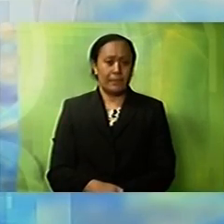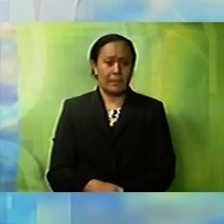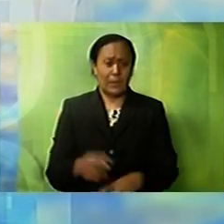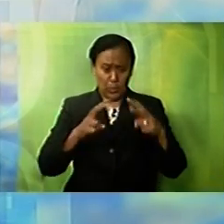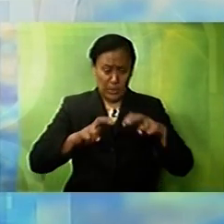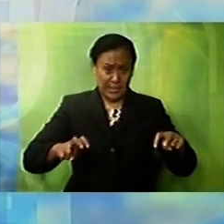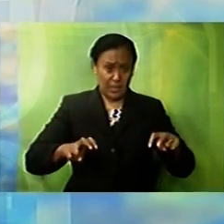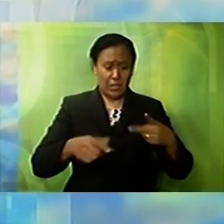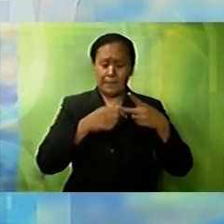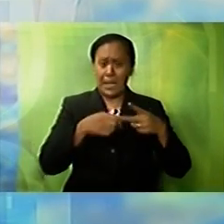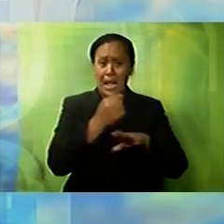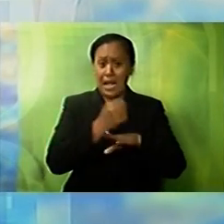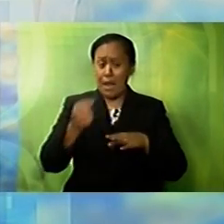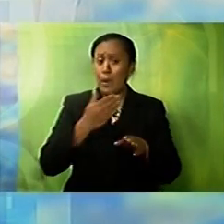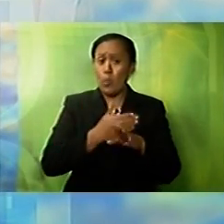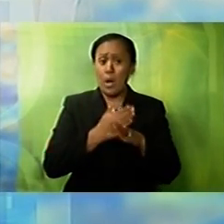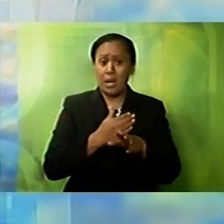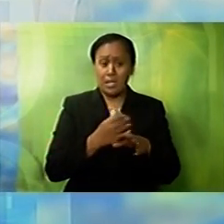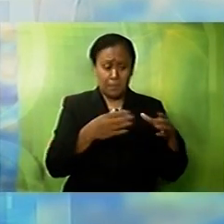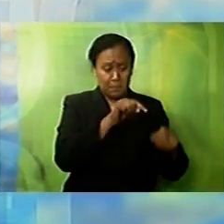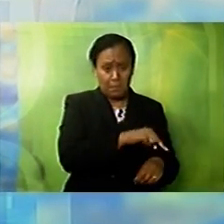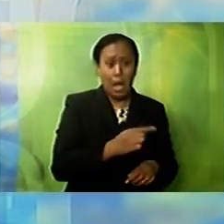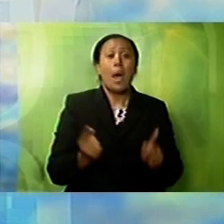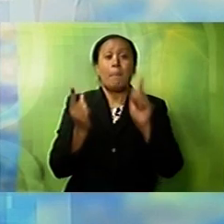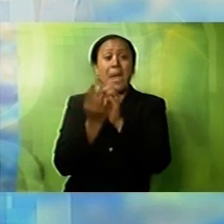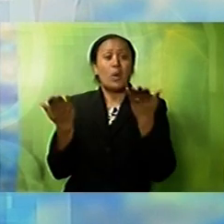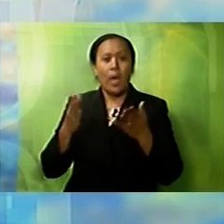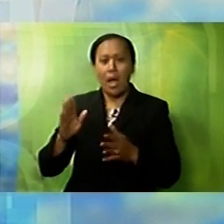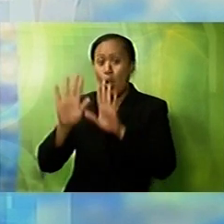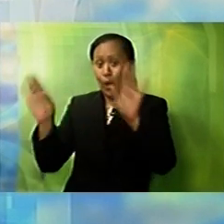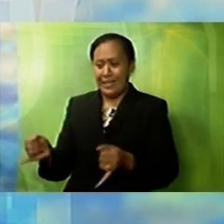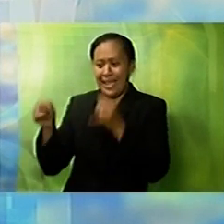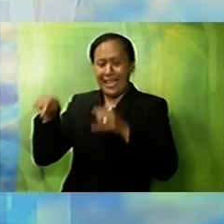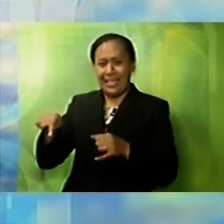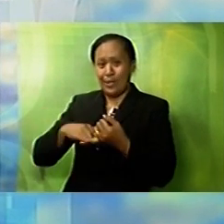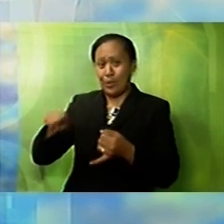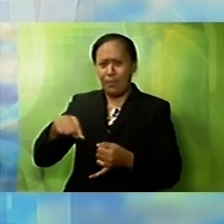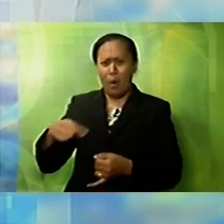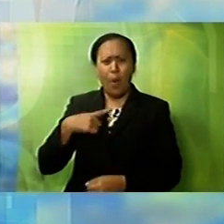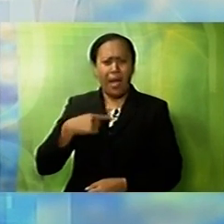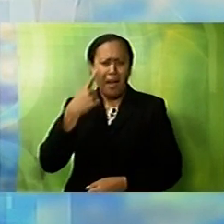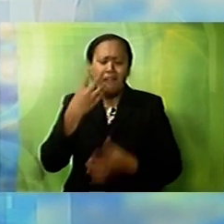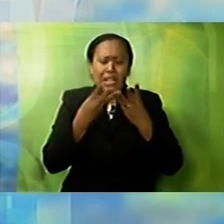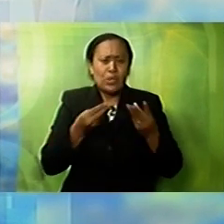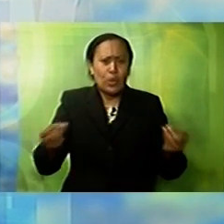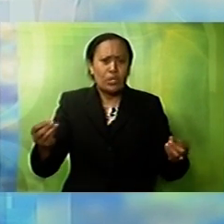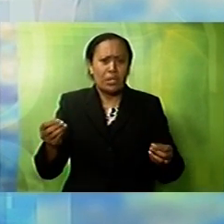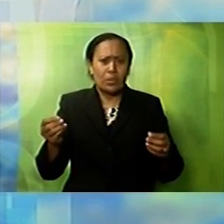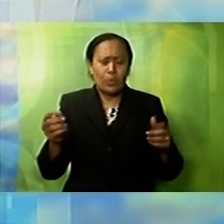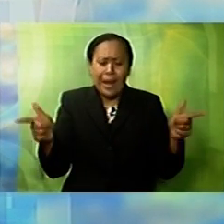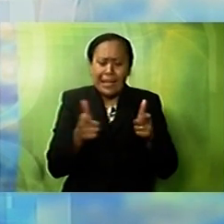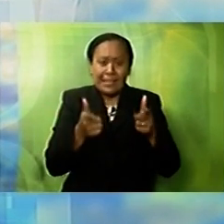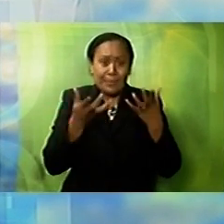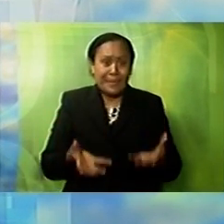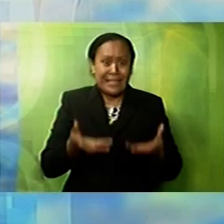Researchers and government officials met at the Holiday Inn in Suva this morning to find a solution to reverse the trend of obesity in